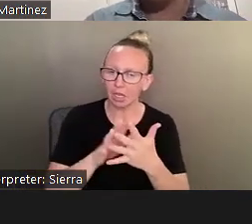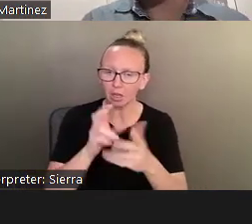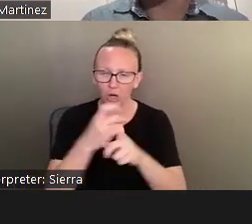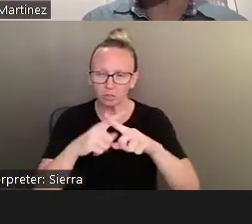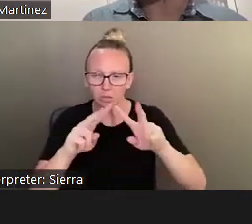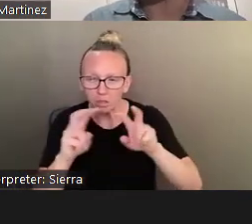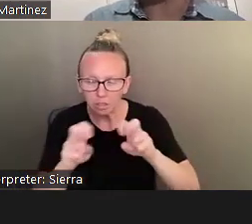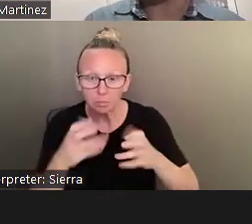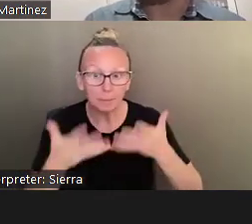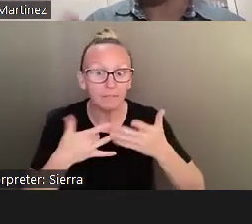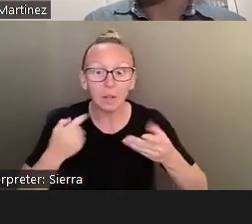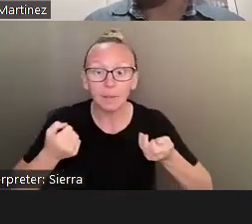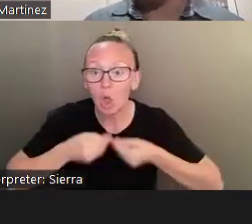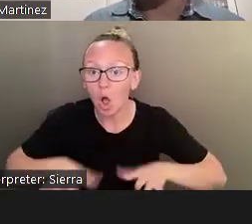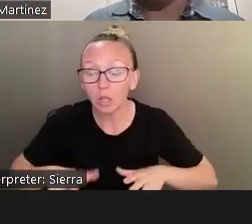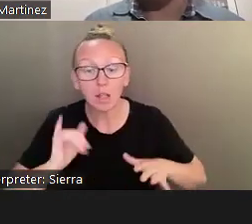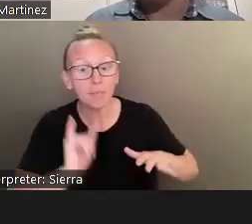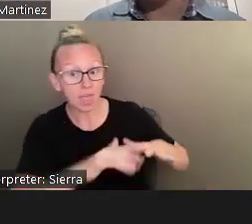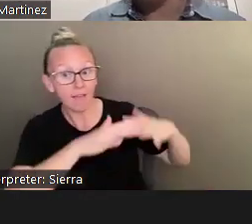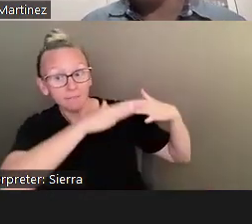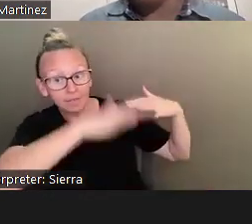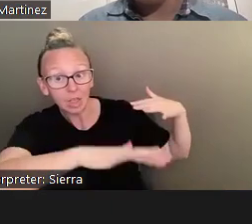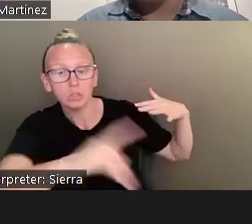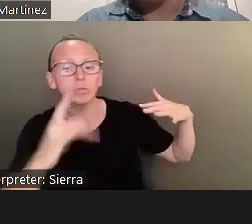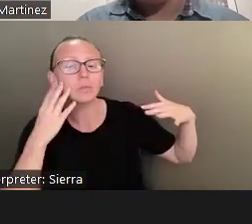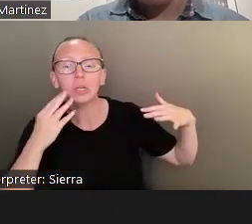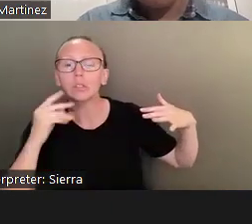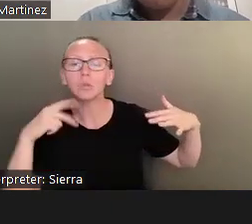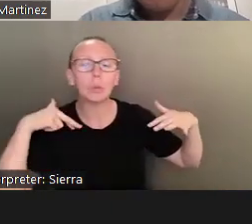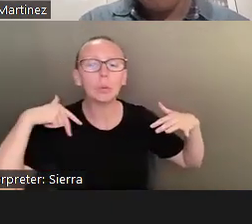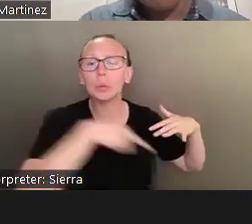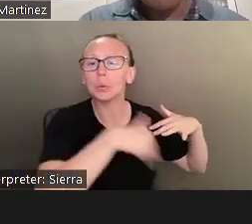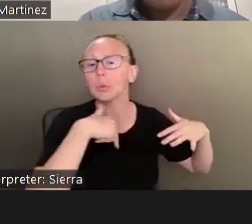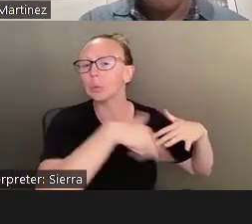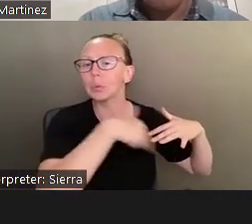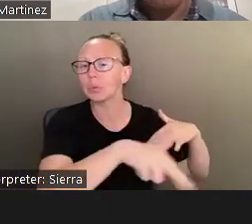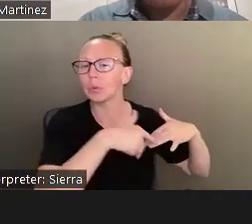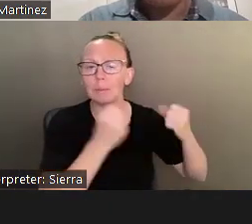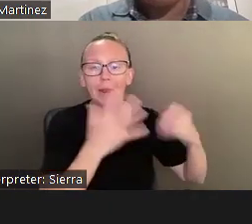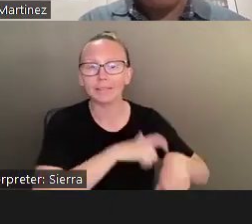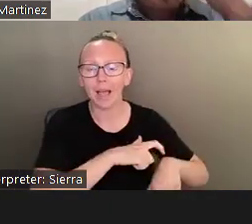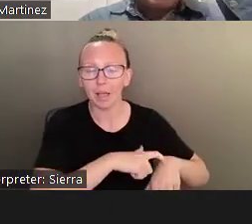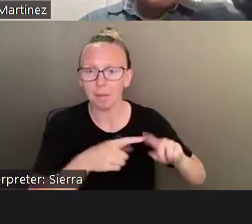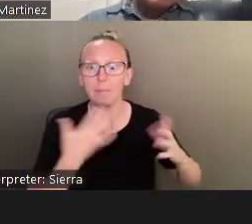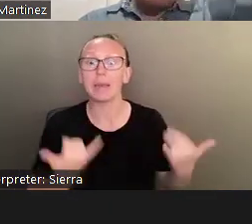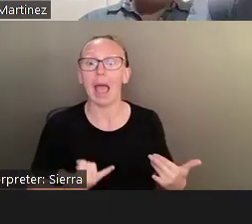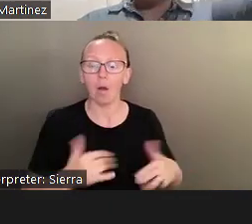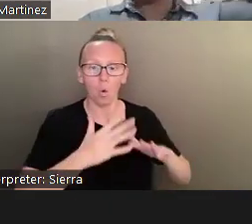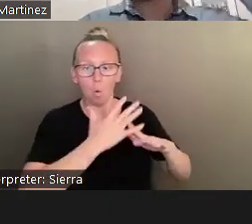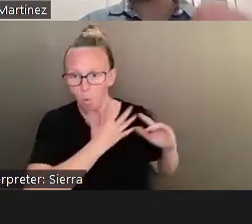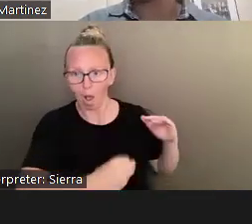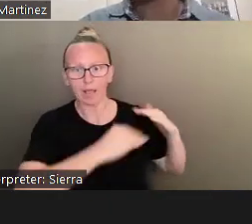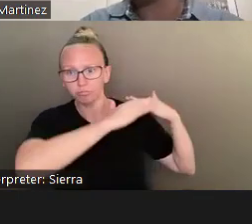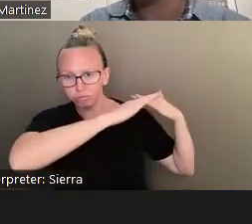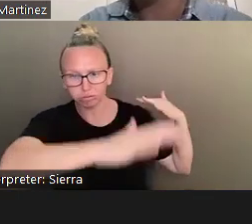You might get lost, in a field you've crossed 1,000 times, right? So this is Lake